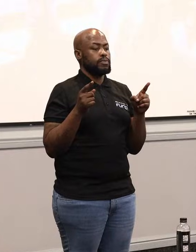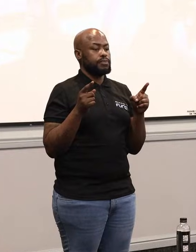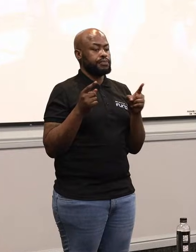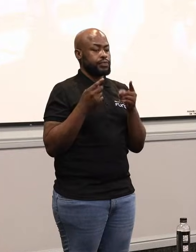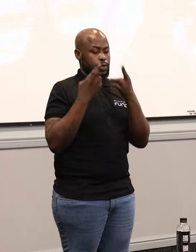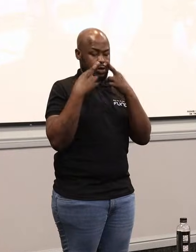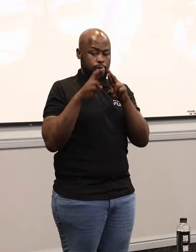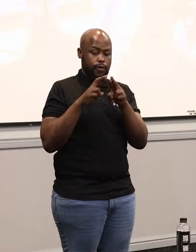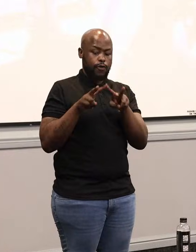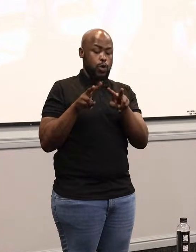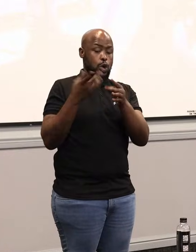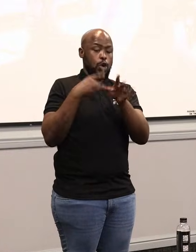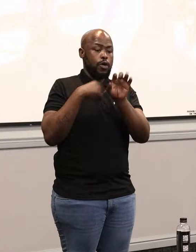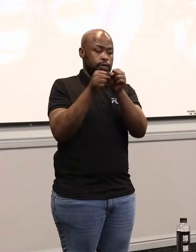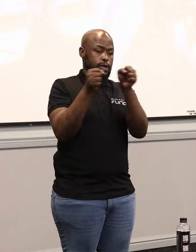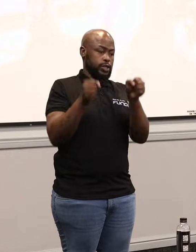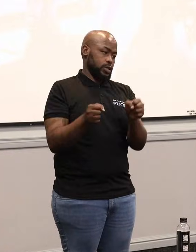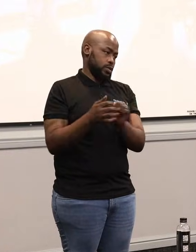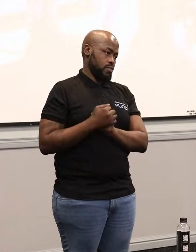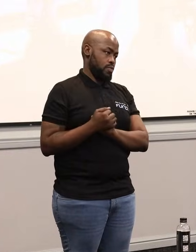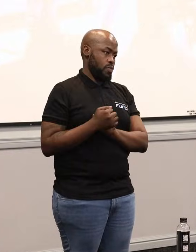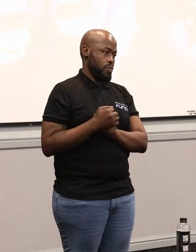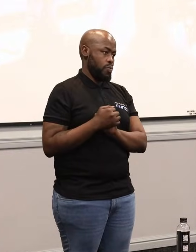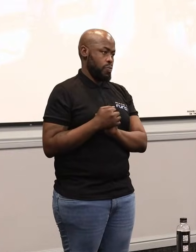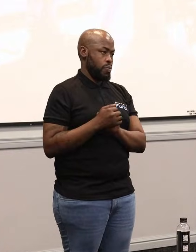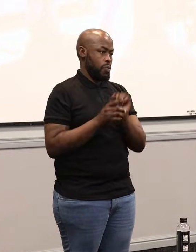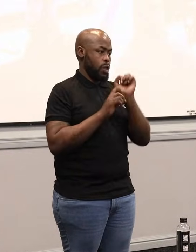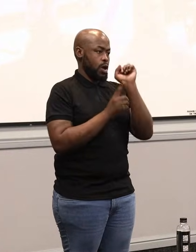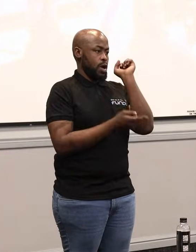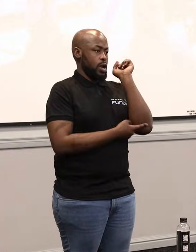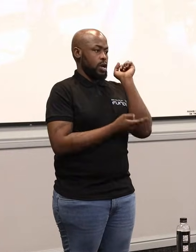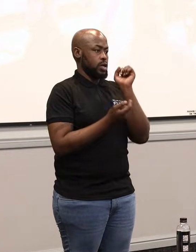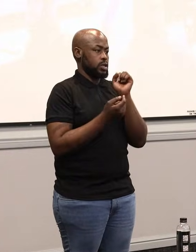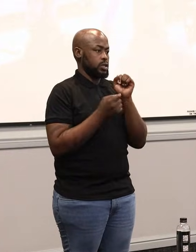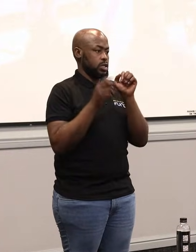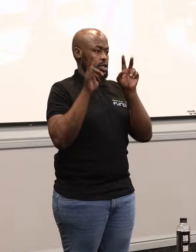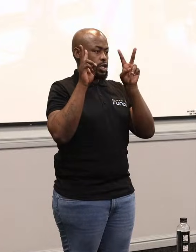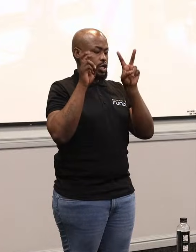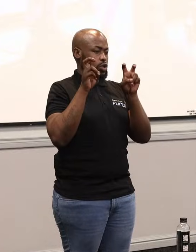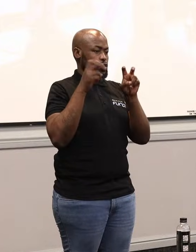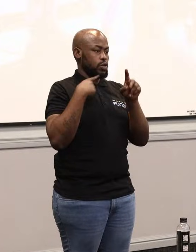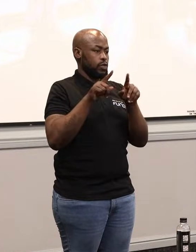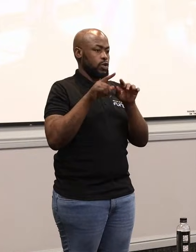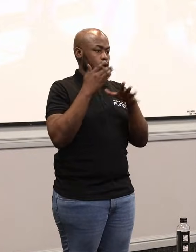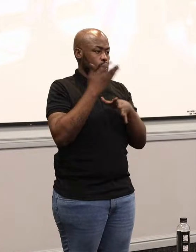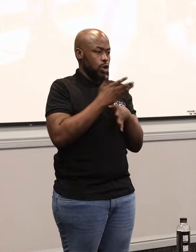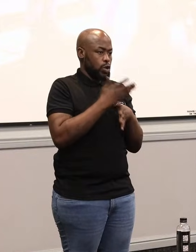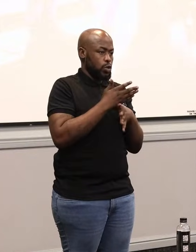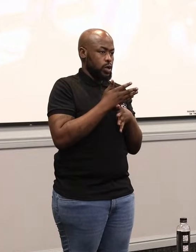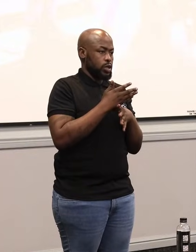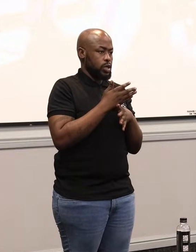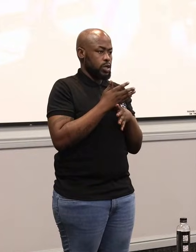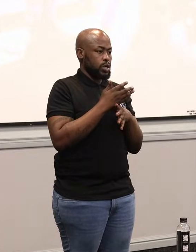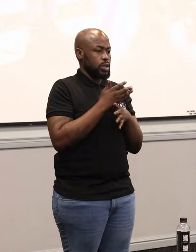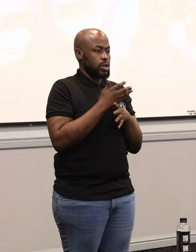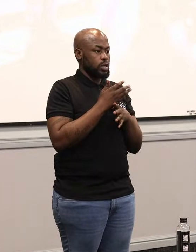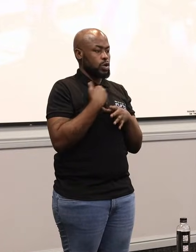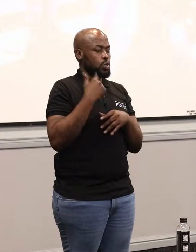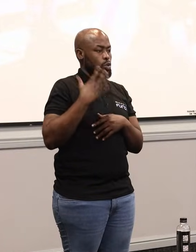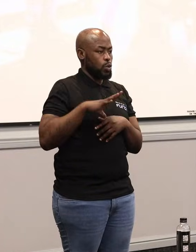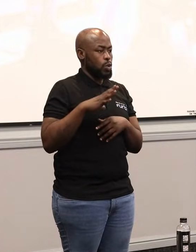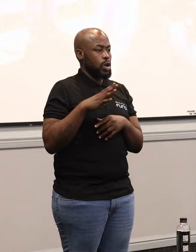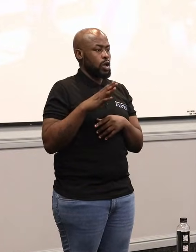review of the quintile system. And lastly, the issue around the weightings of the subjects. We want